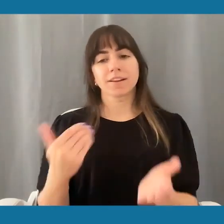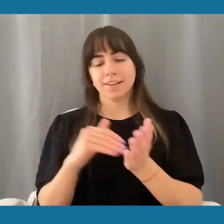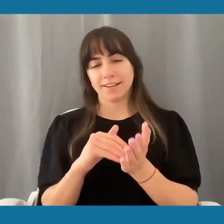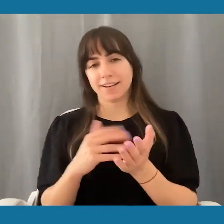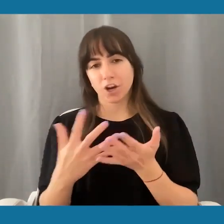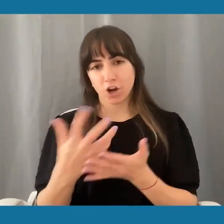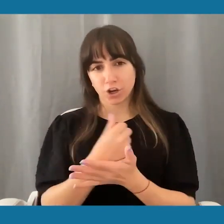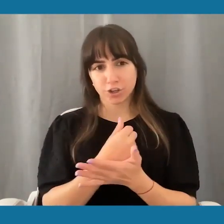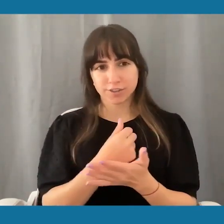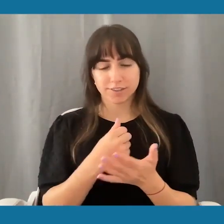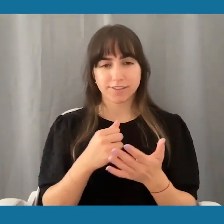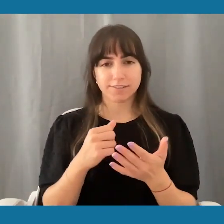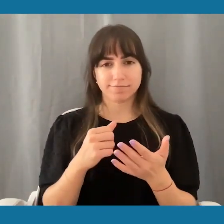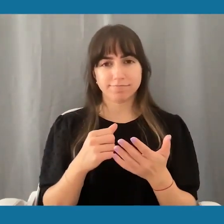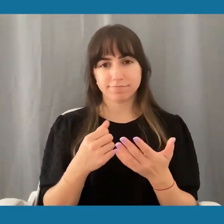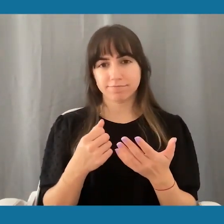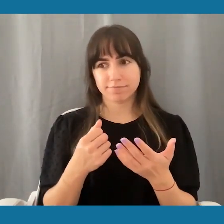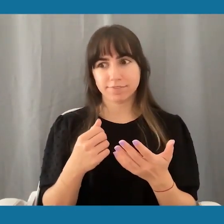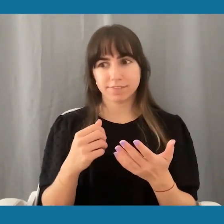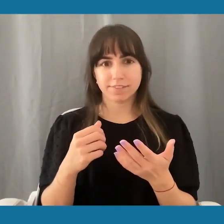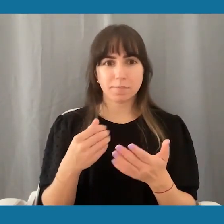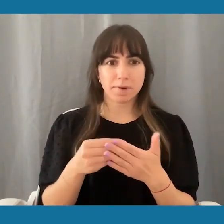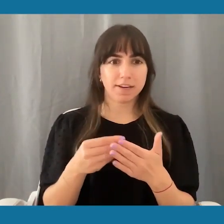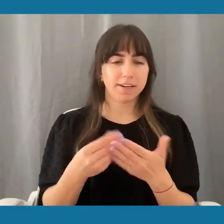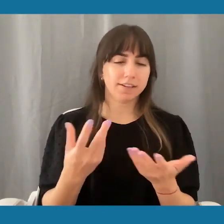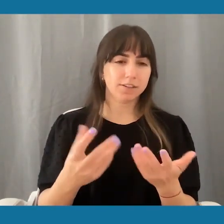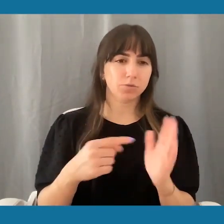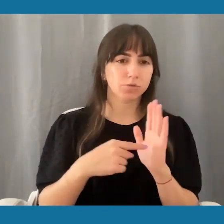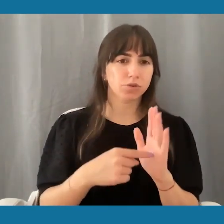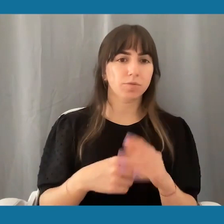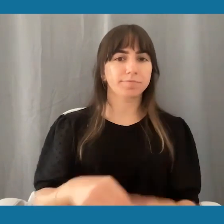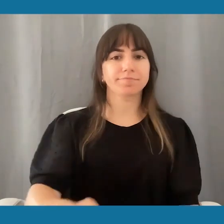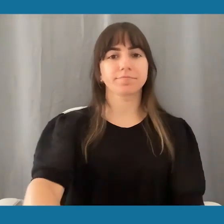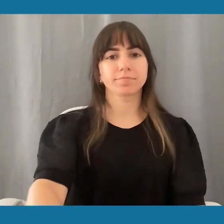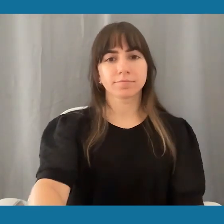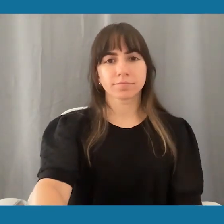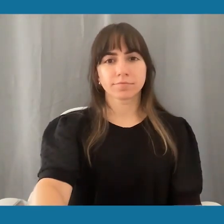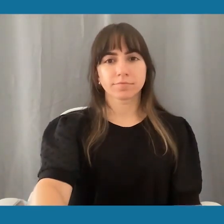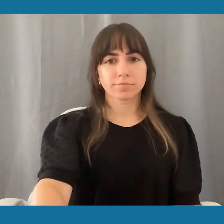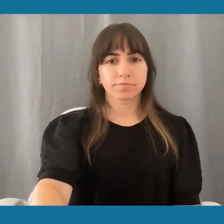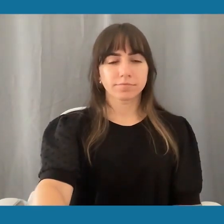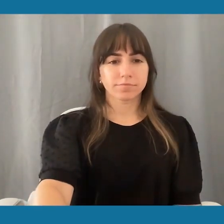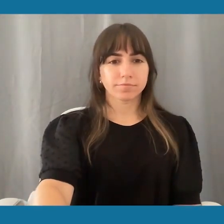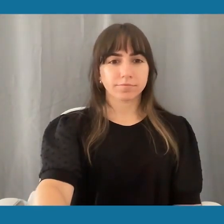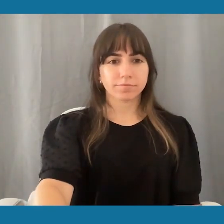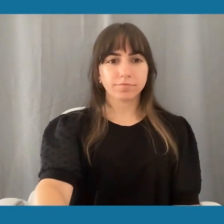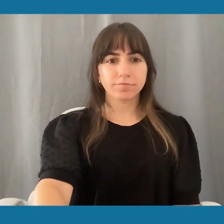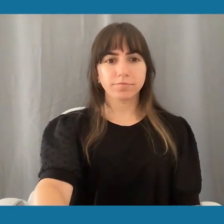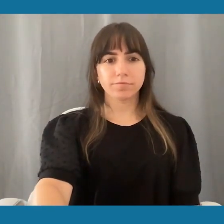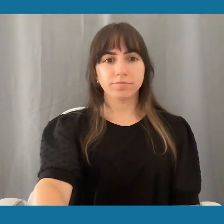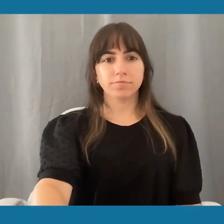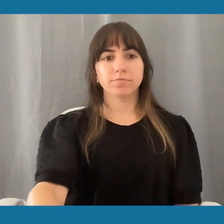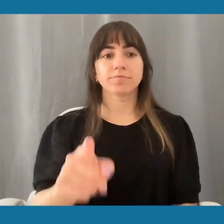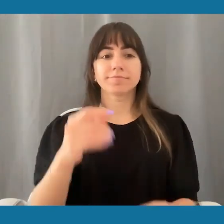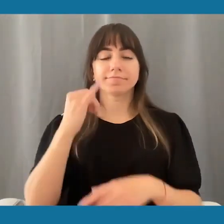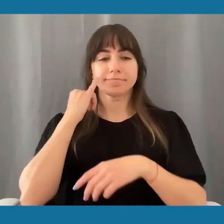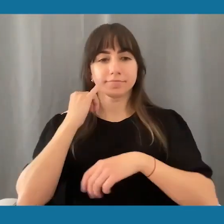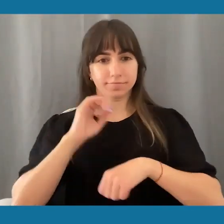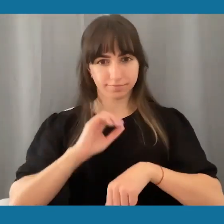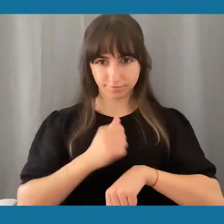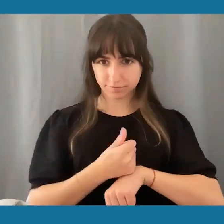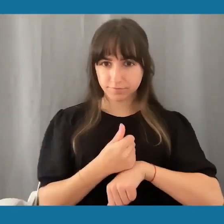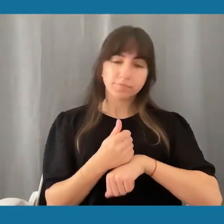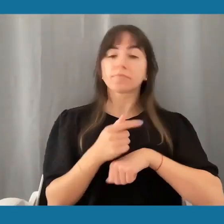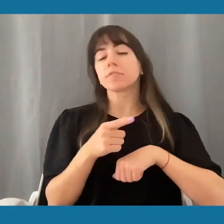After you get up an account set up, you can actually launch an online gifting portal, and it's a great way for family members to contribute to your account online